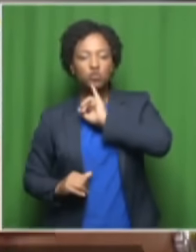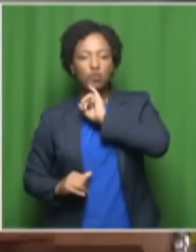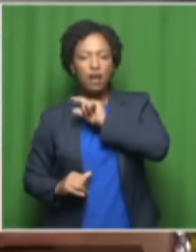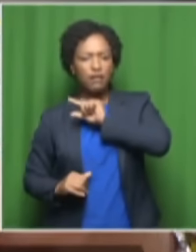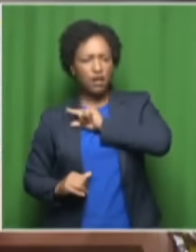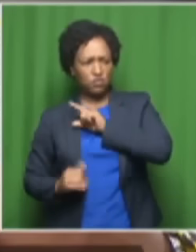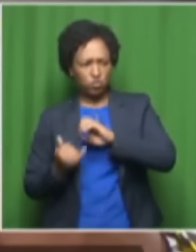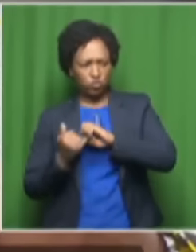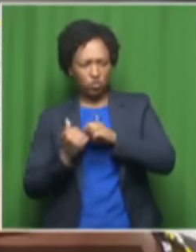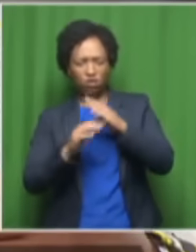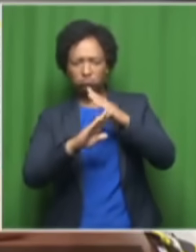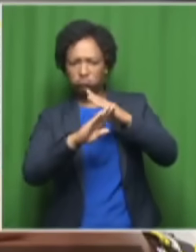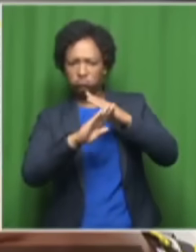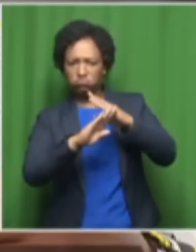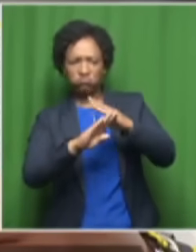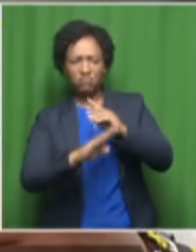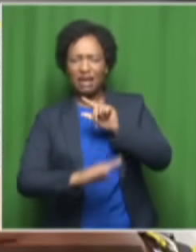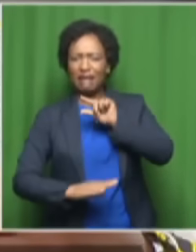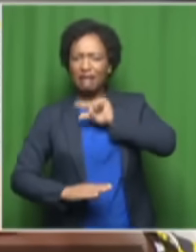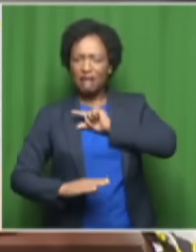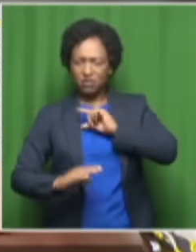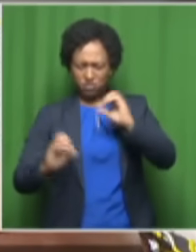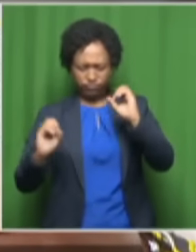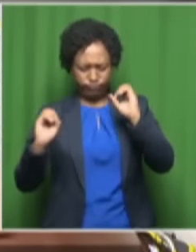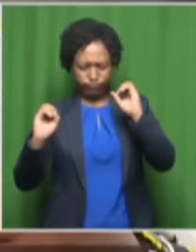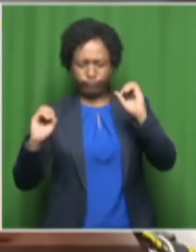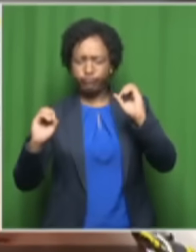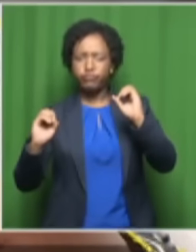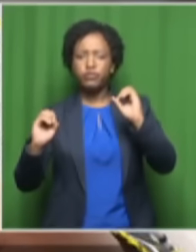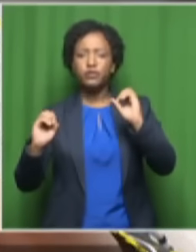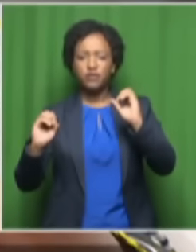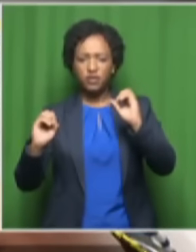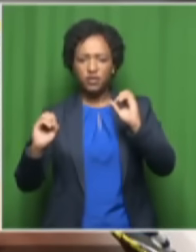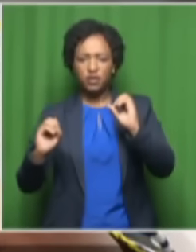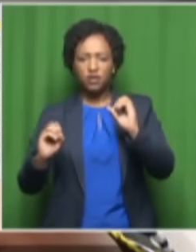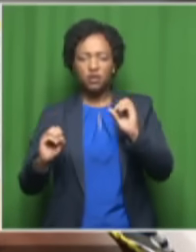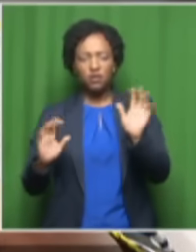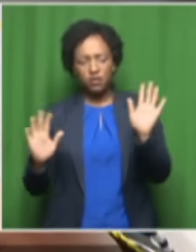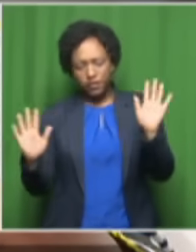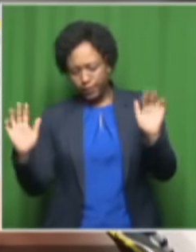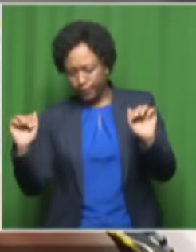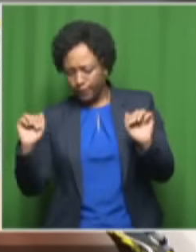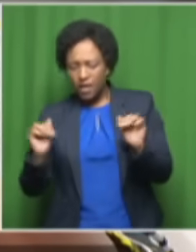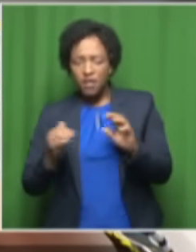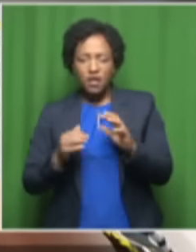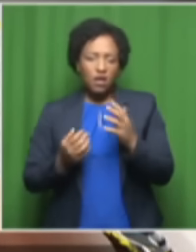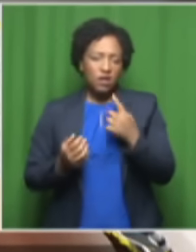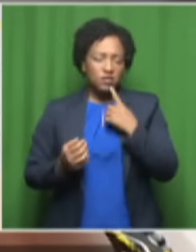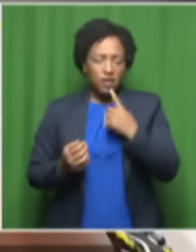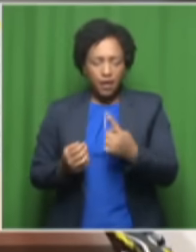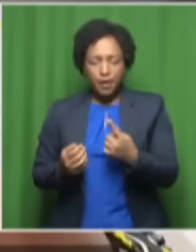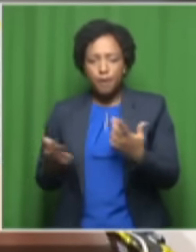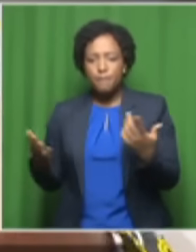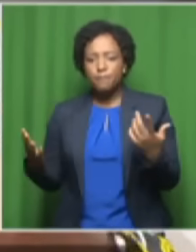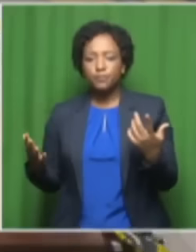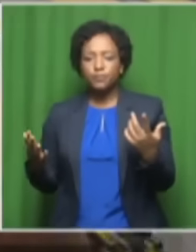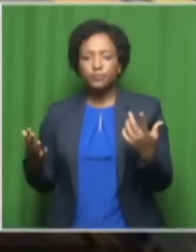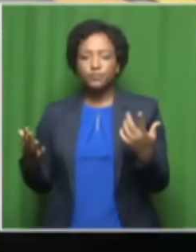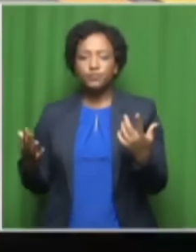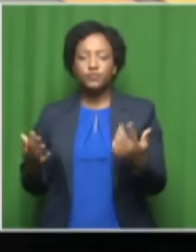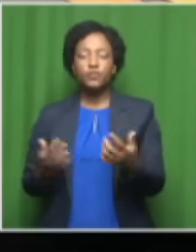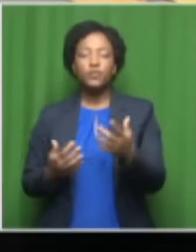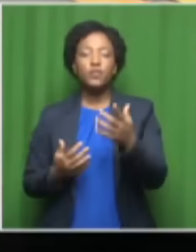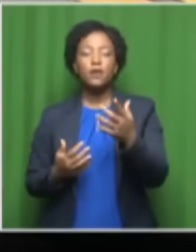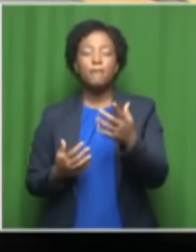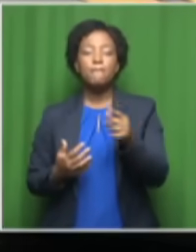And then they threw in a very interesting spanner in the works for me. And I would like to know what Dr. Mbete thinks of